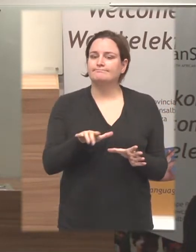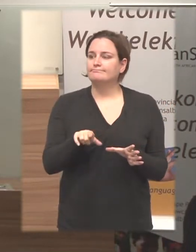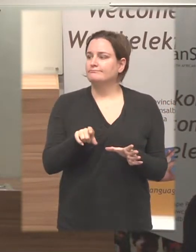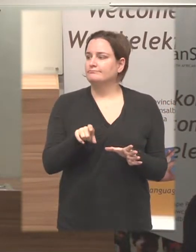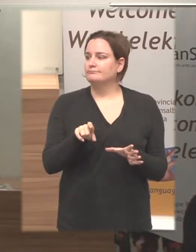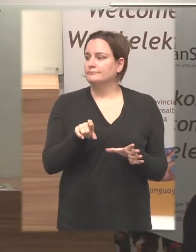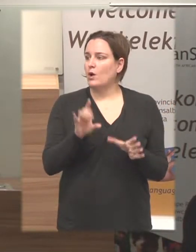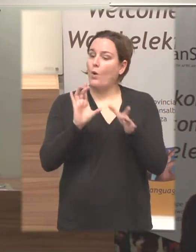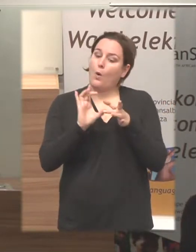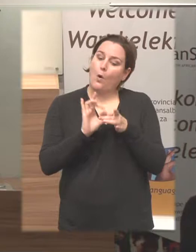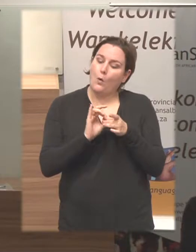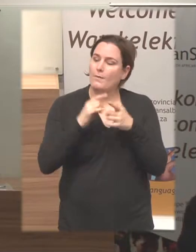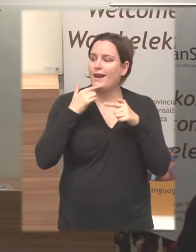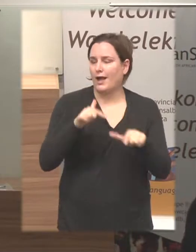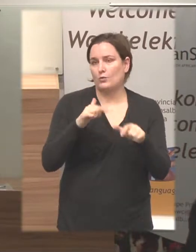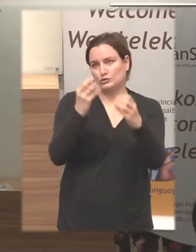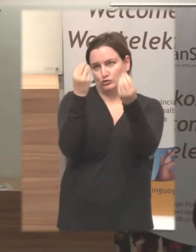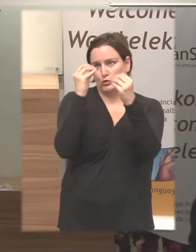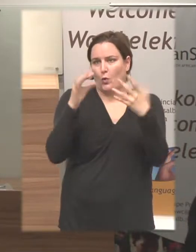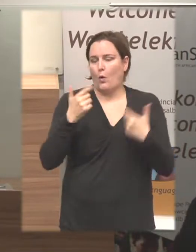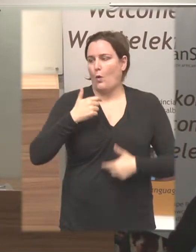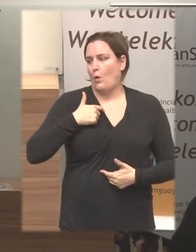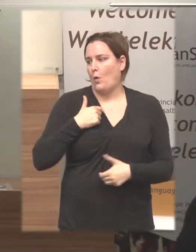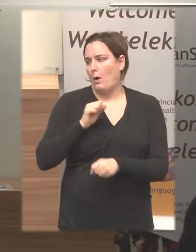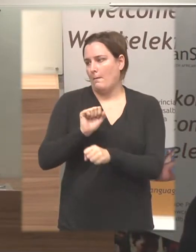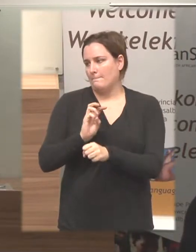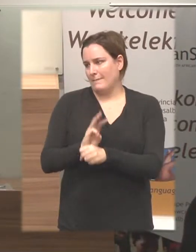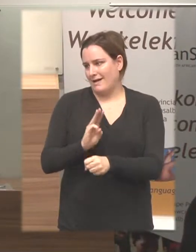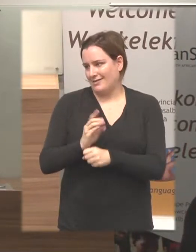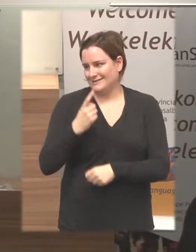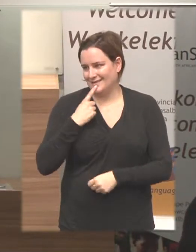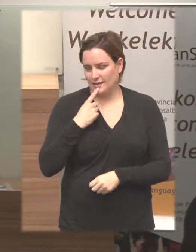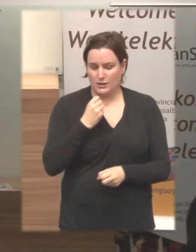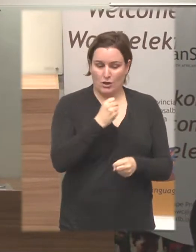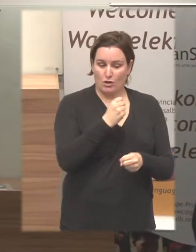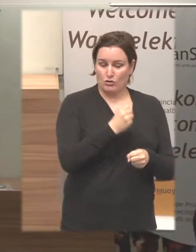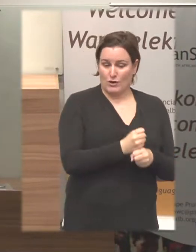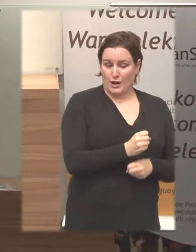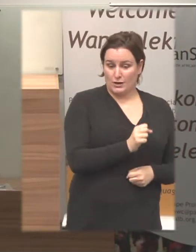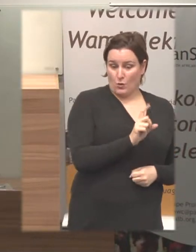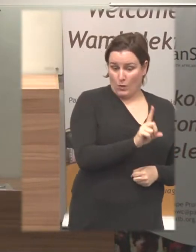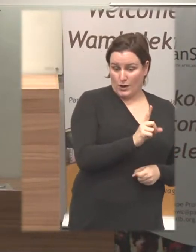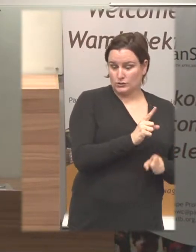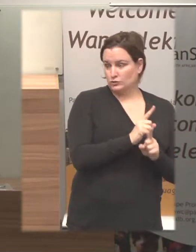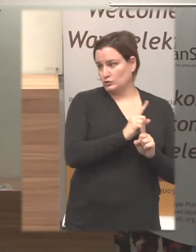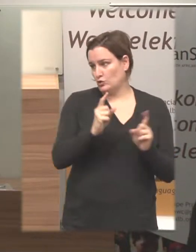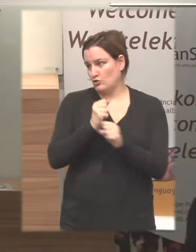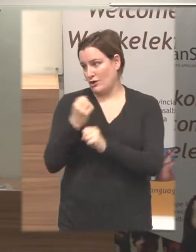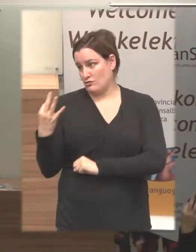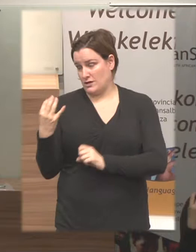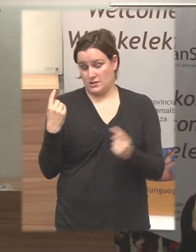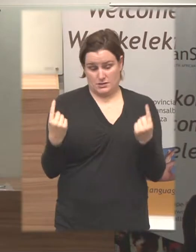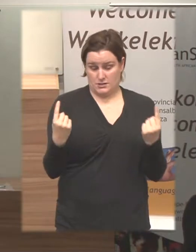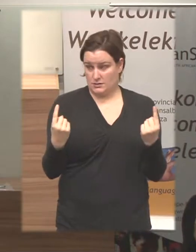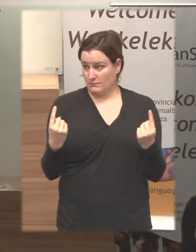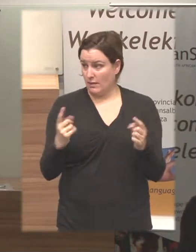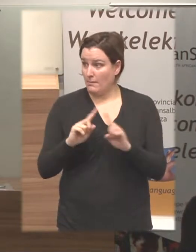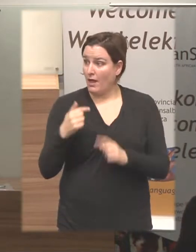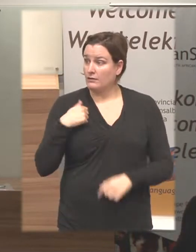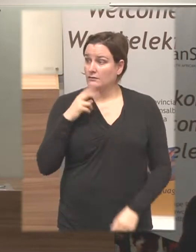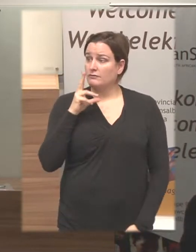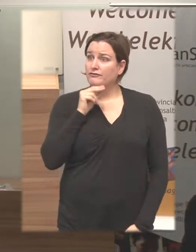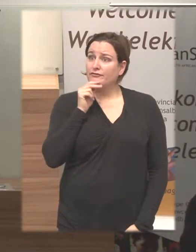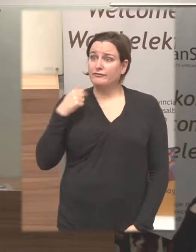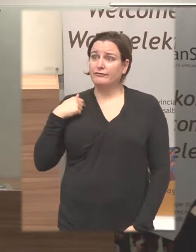supposedly home language instruction or mother tongue from grade 1 to grade 3. Although if they speak a different variety from